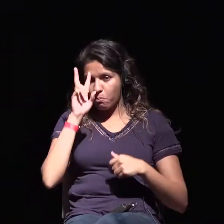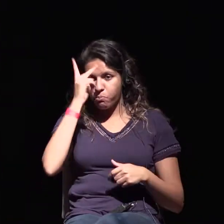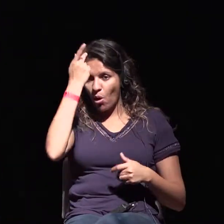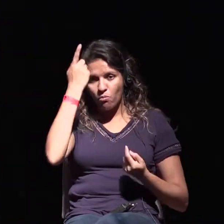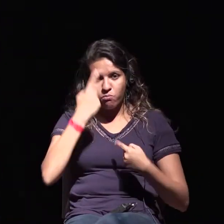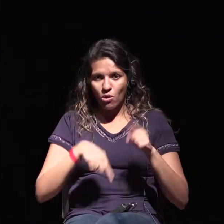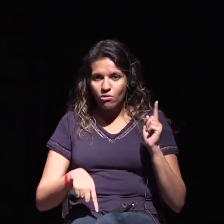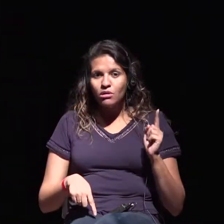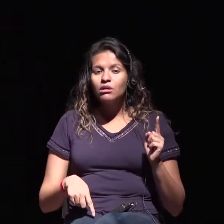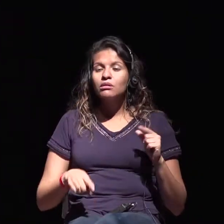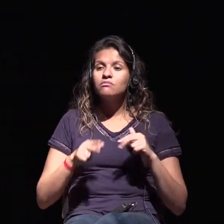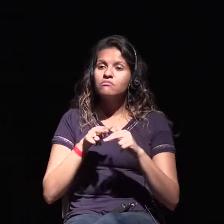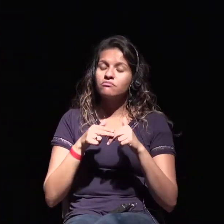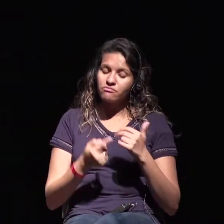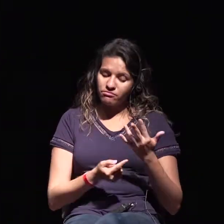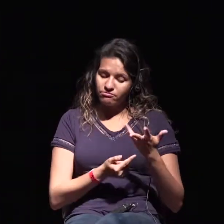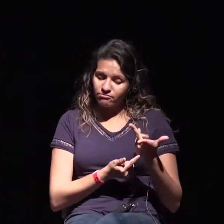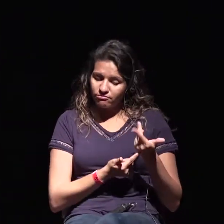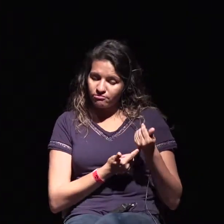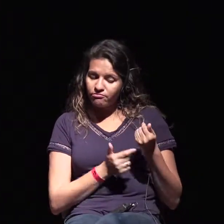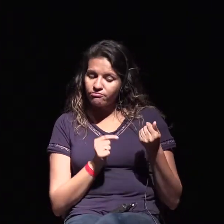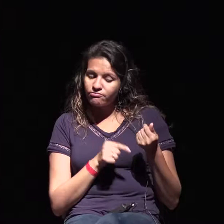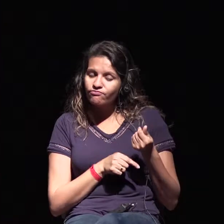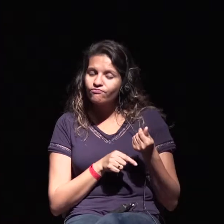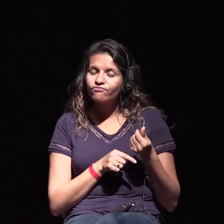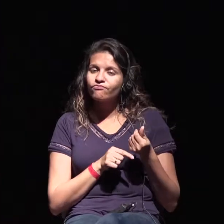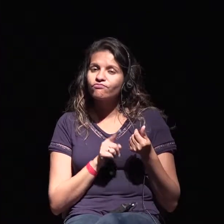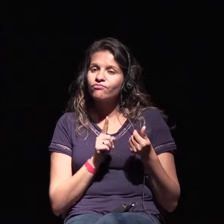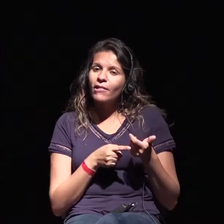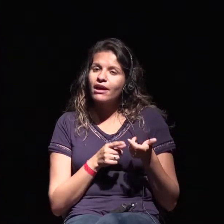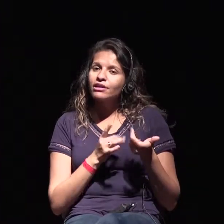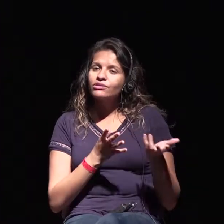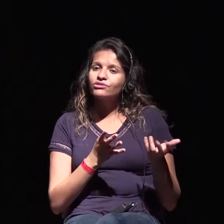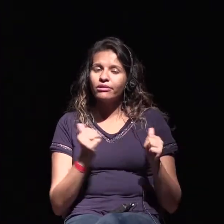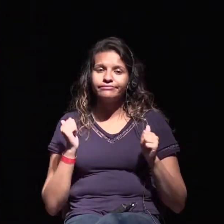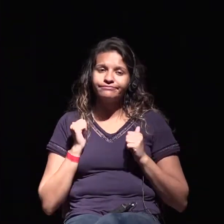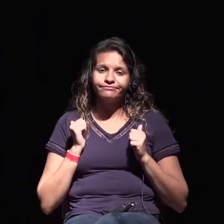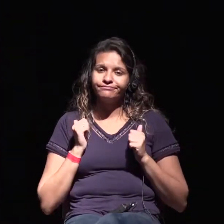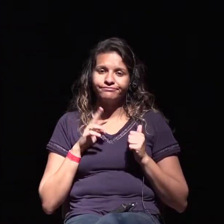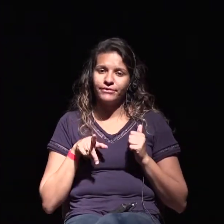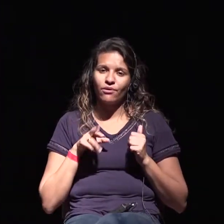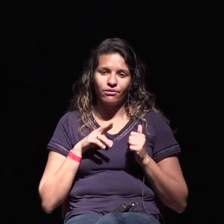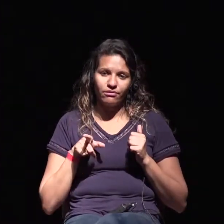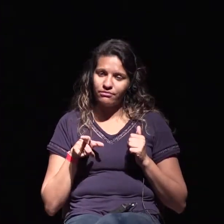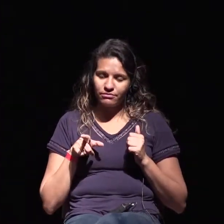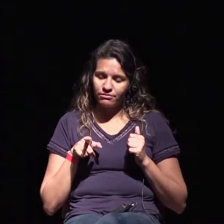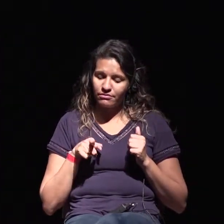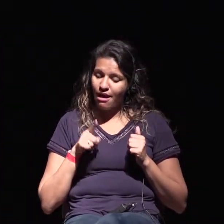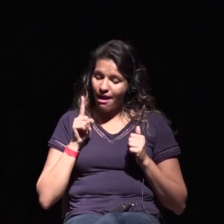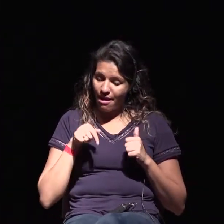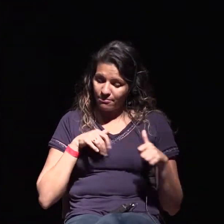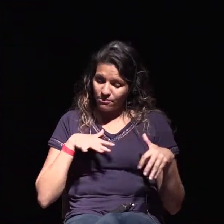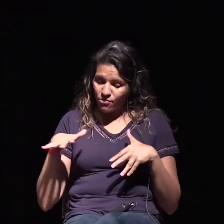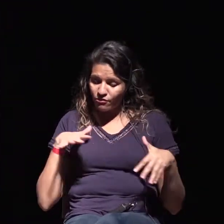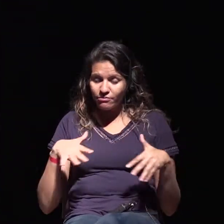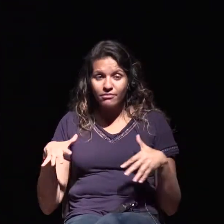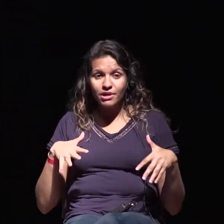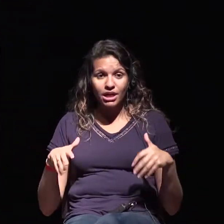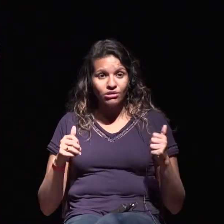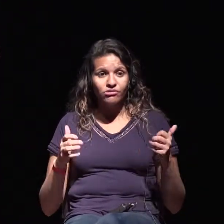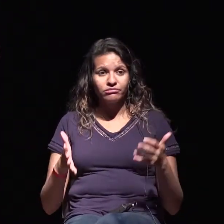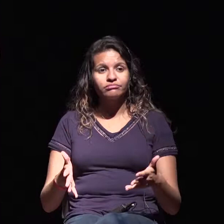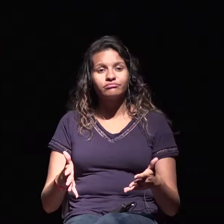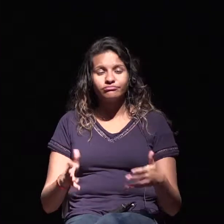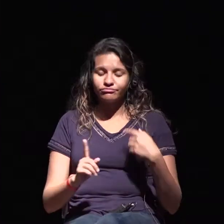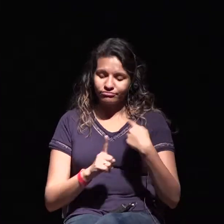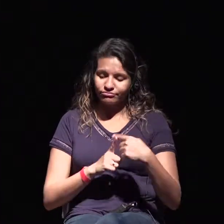art is no longer a passive receptacle, but a very much an active motion. As spectators, we are no longer passive